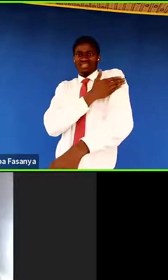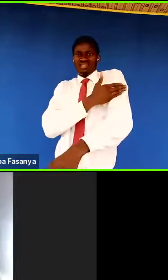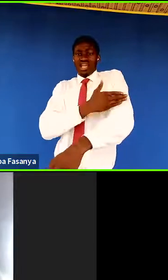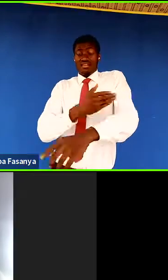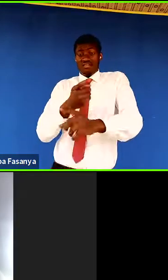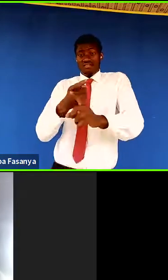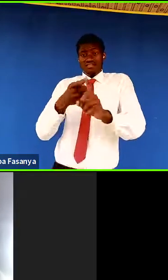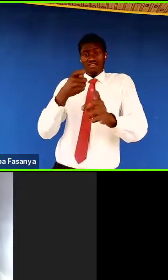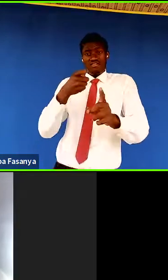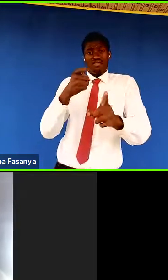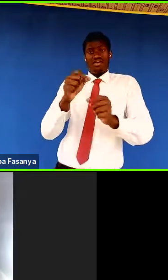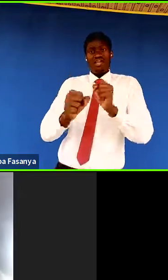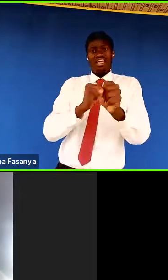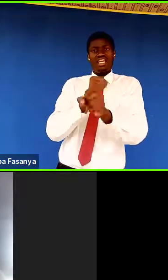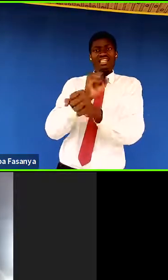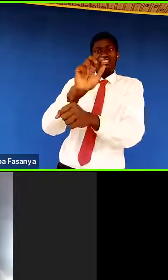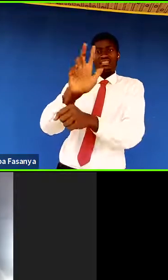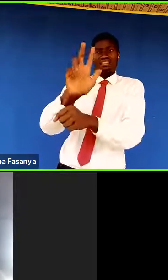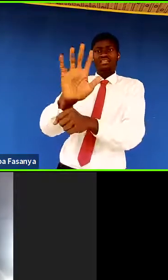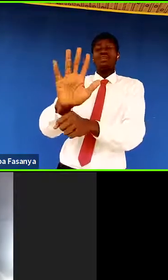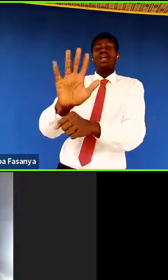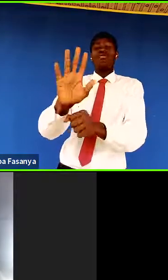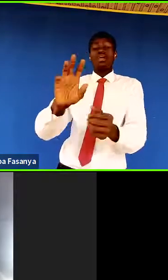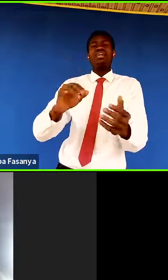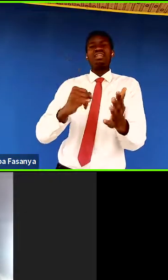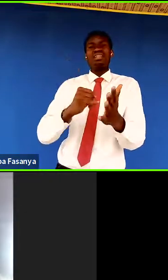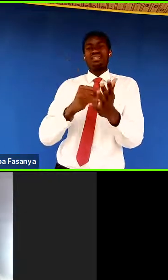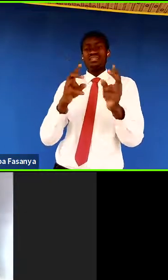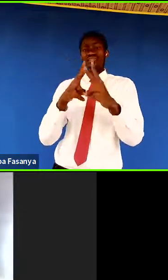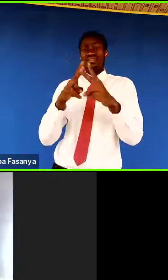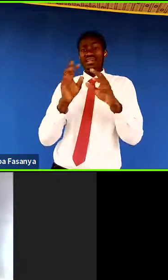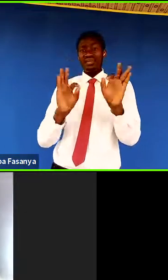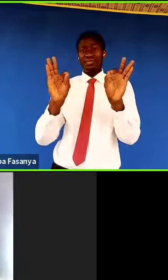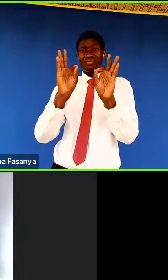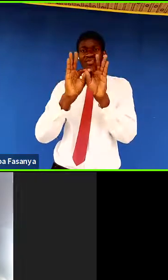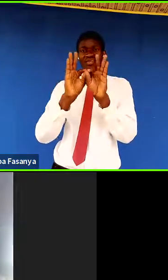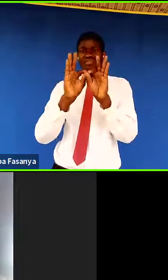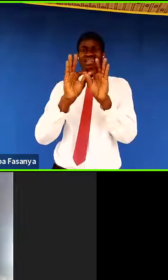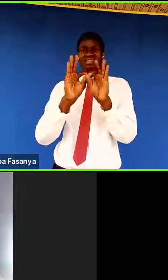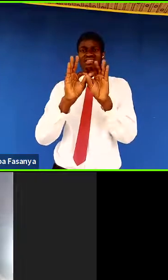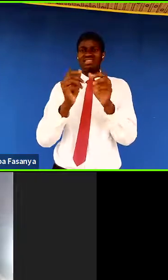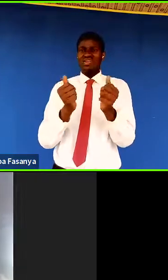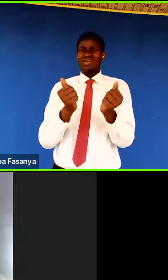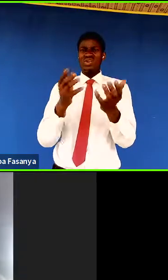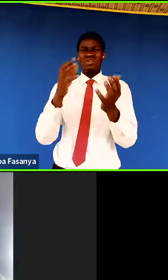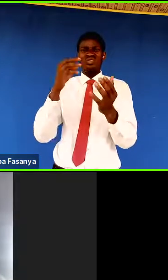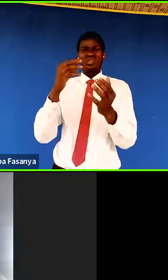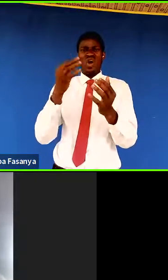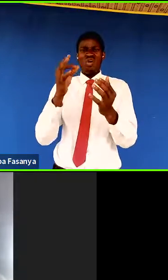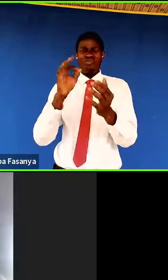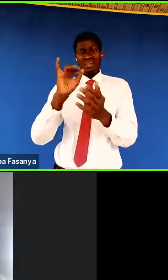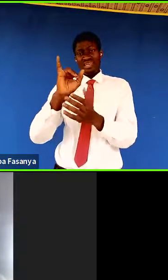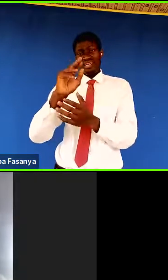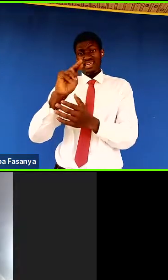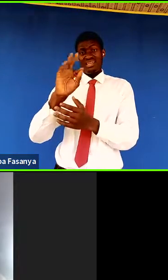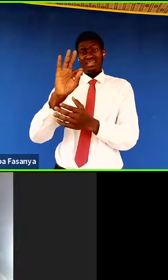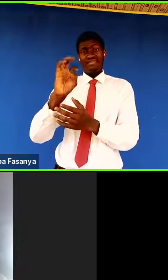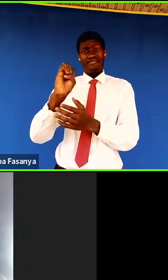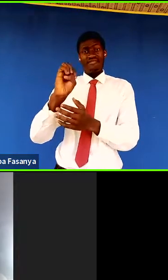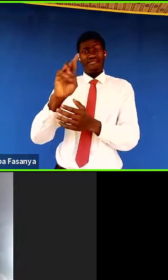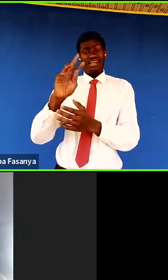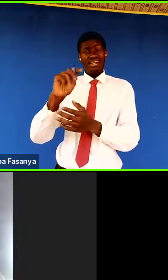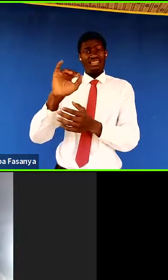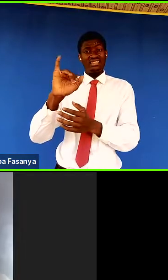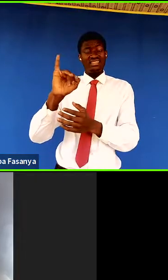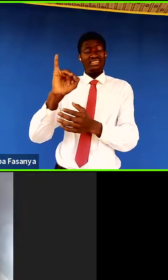very, very, very important. It's an important cause of infertility because we call it age-related. So you see, we have women,